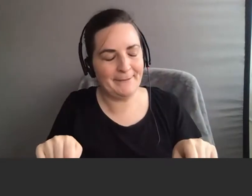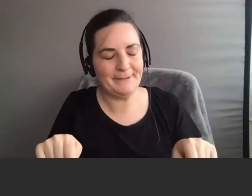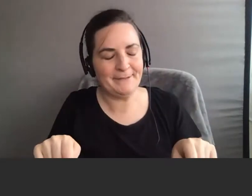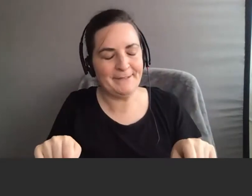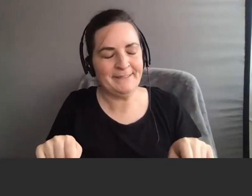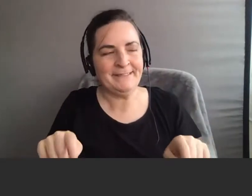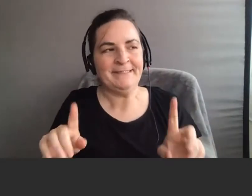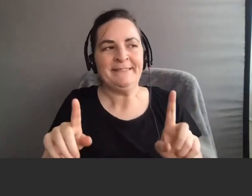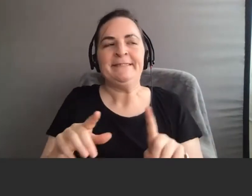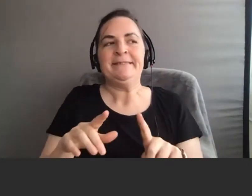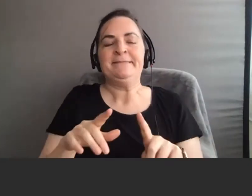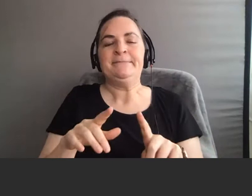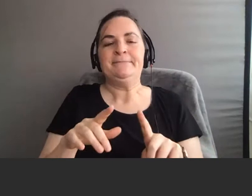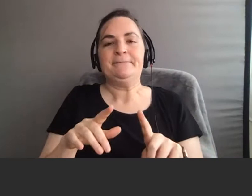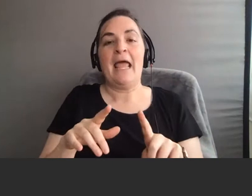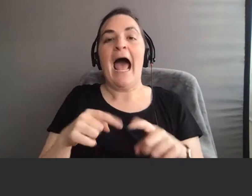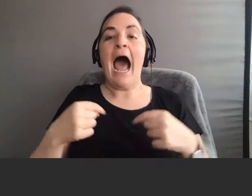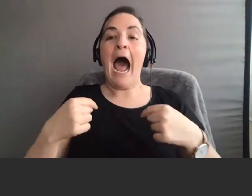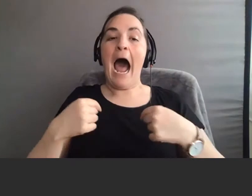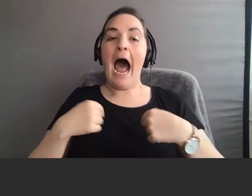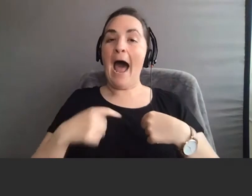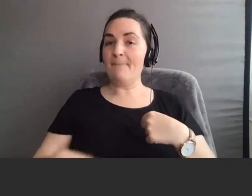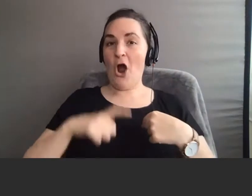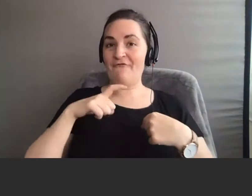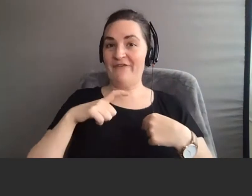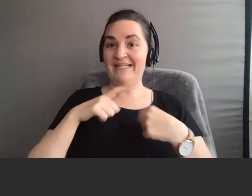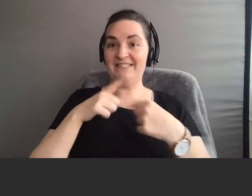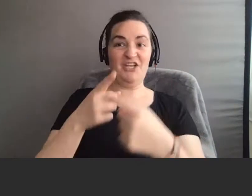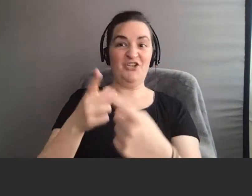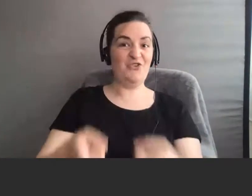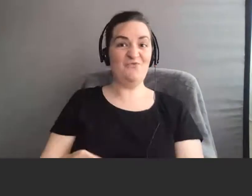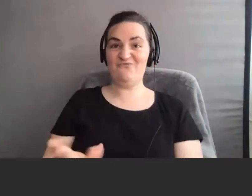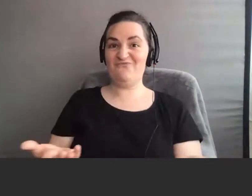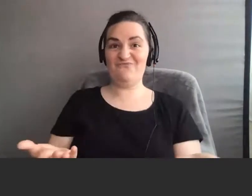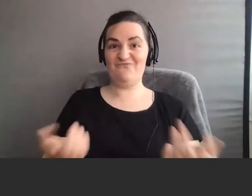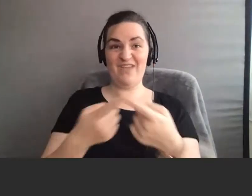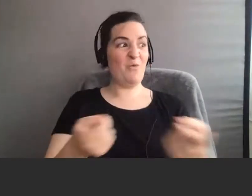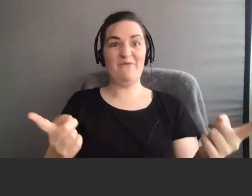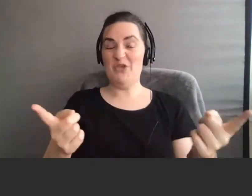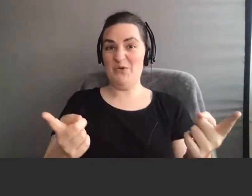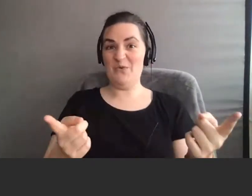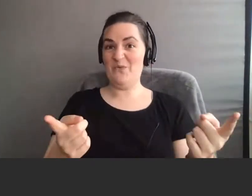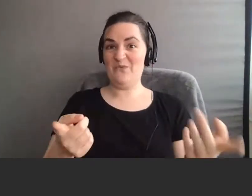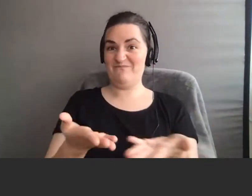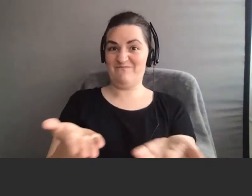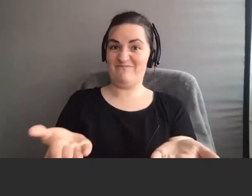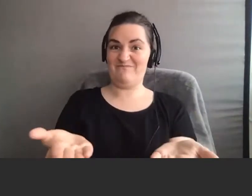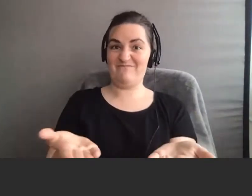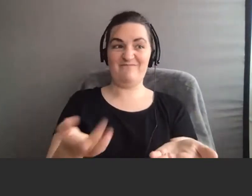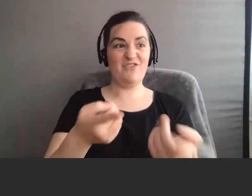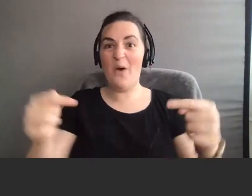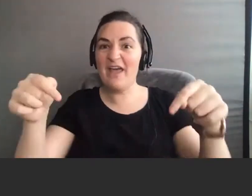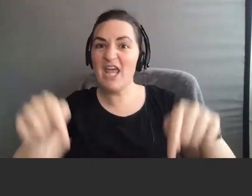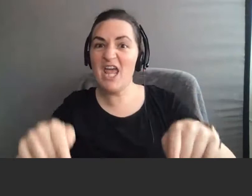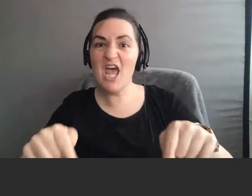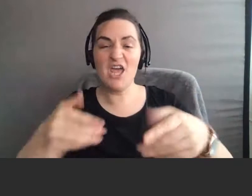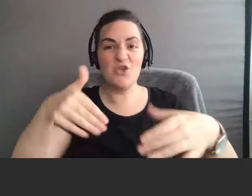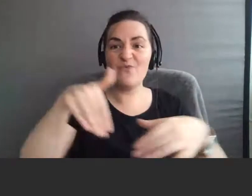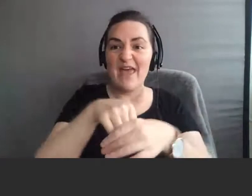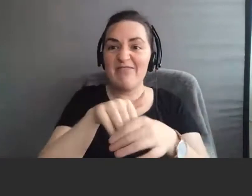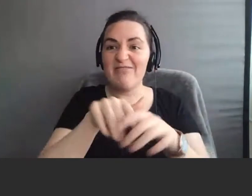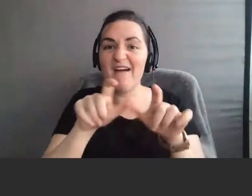here. I'm kind of not worried about you because I've talked to you about it. You're engaging, you're in the right place.